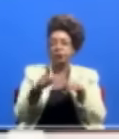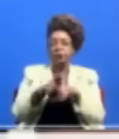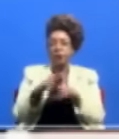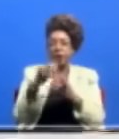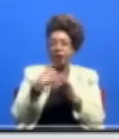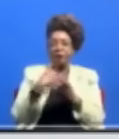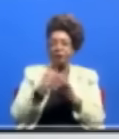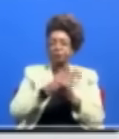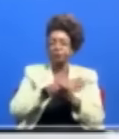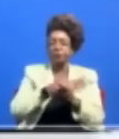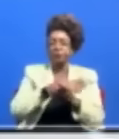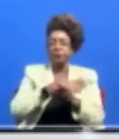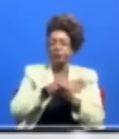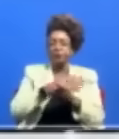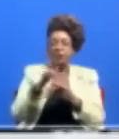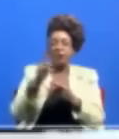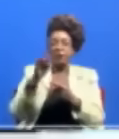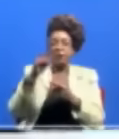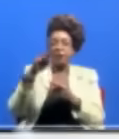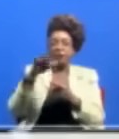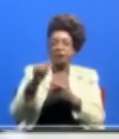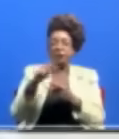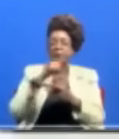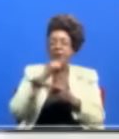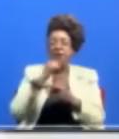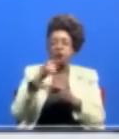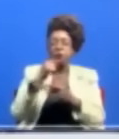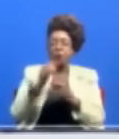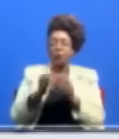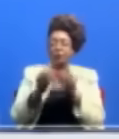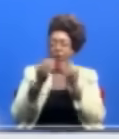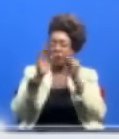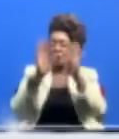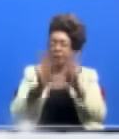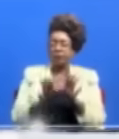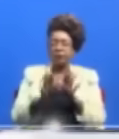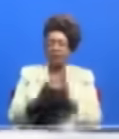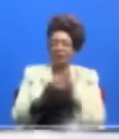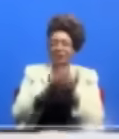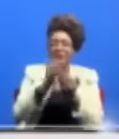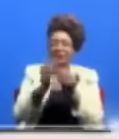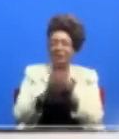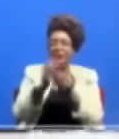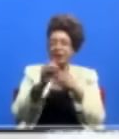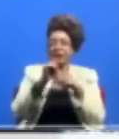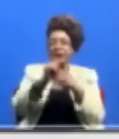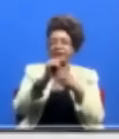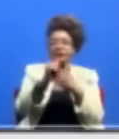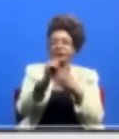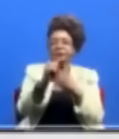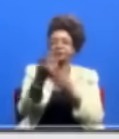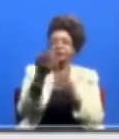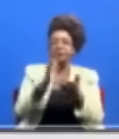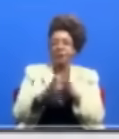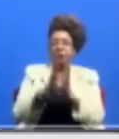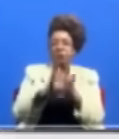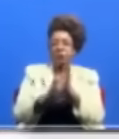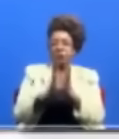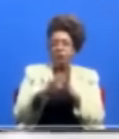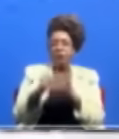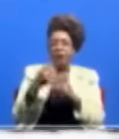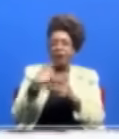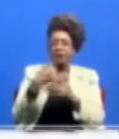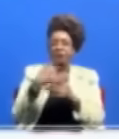buddy. Javis Hakizimana was the man who was instrumental in the nurturing and guiding of the marathon sensation. Kiptum